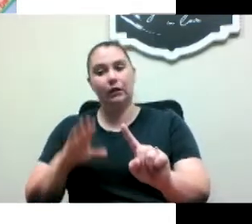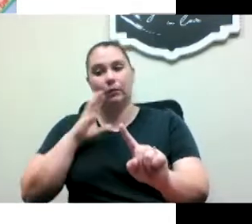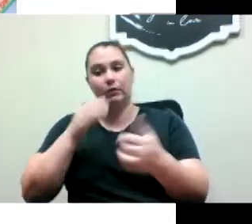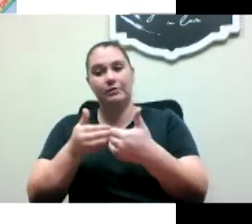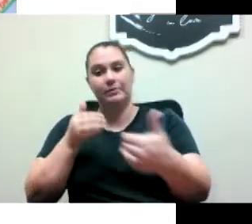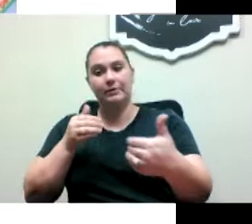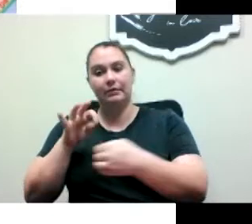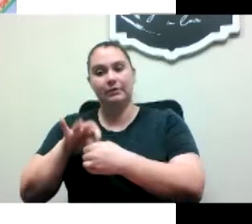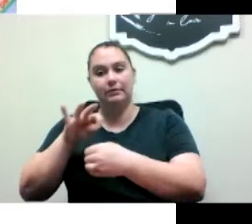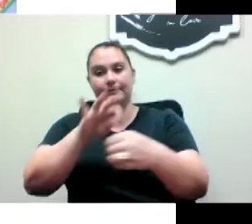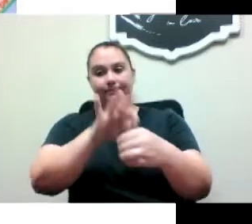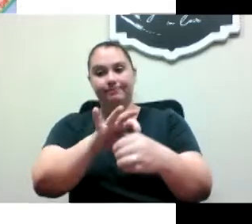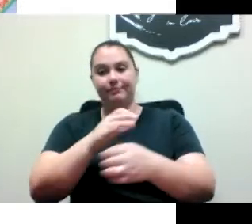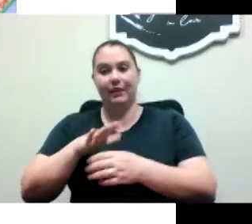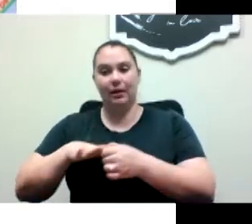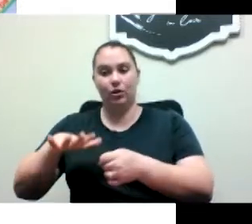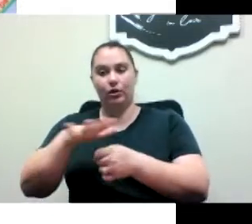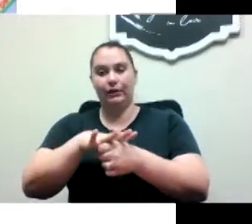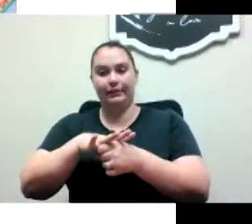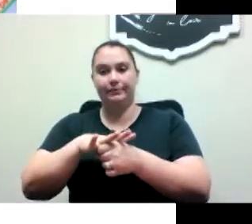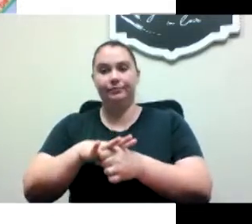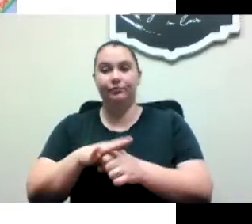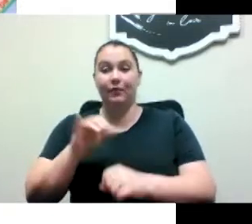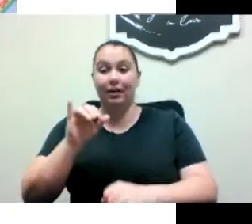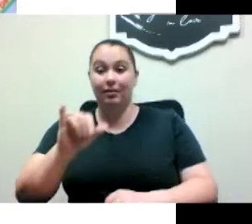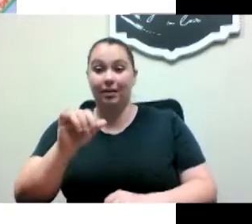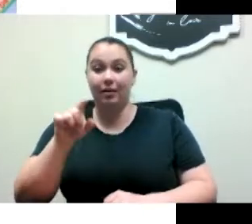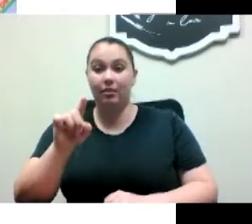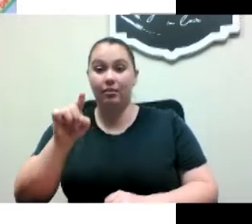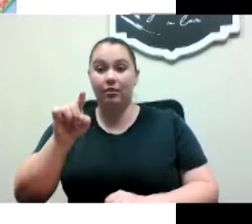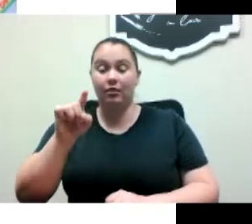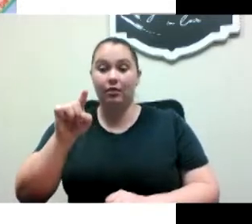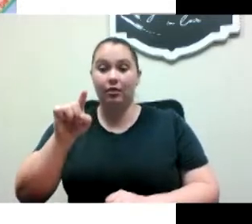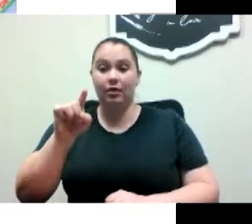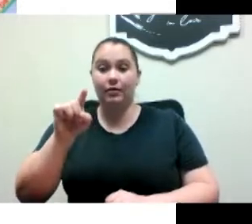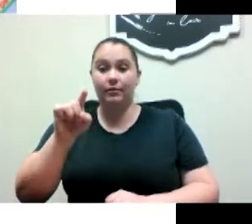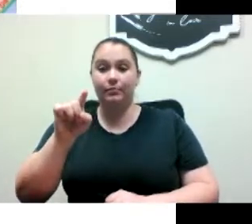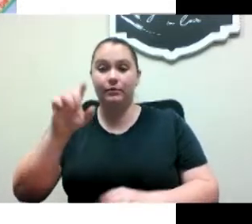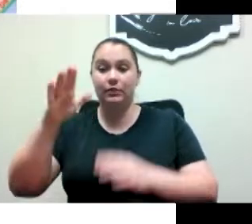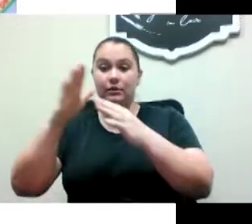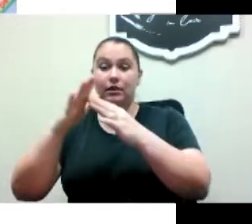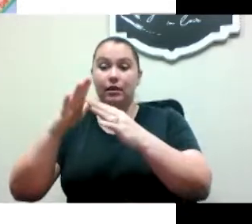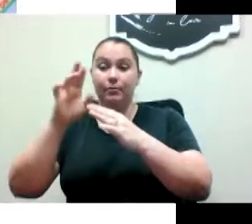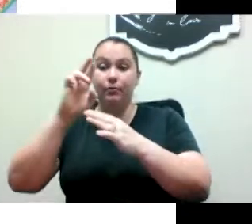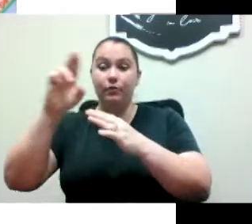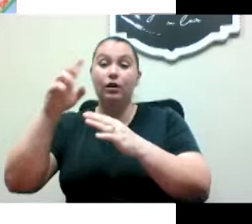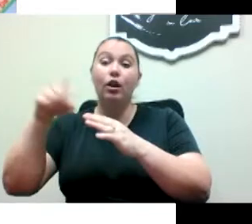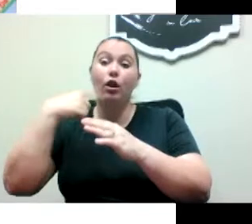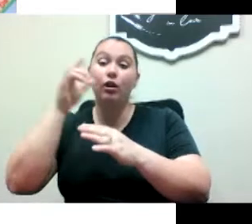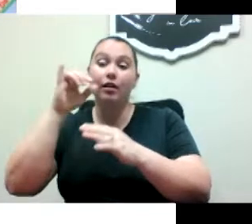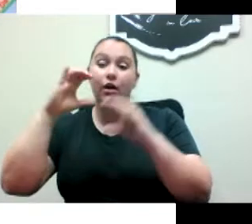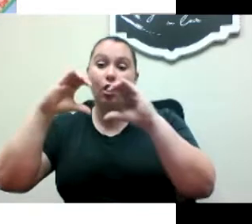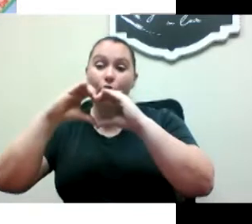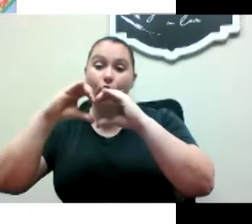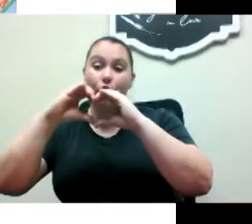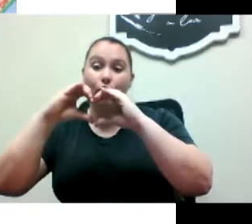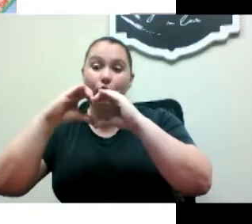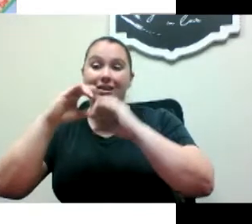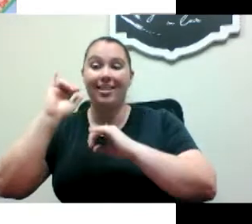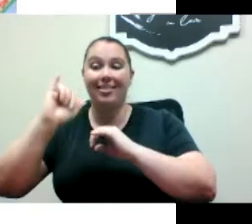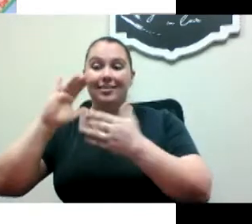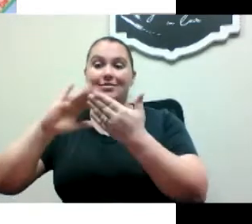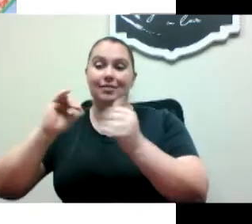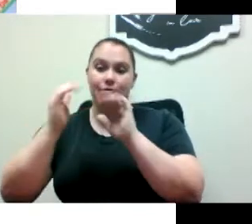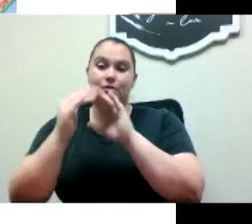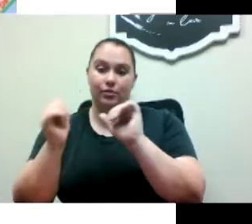precinct. And then just above it, the little area that looks kind of like a squared-off heart is downtown. And that's